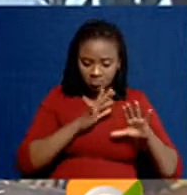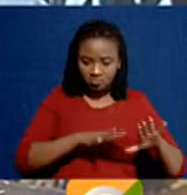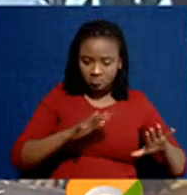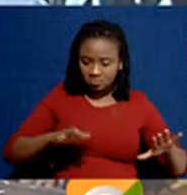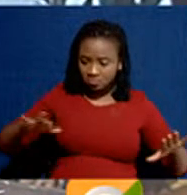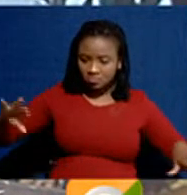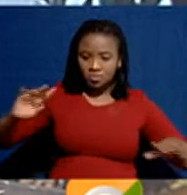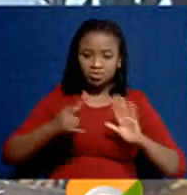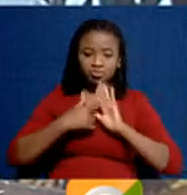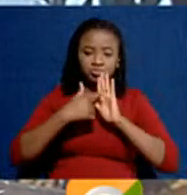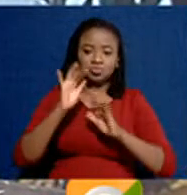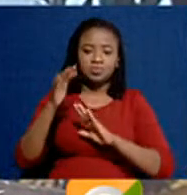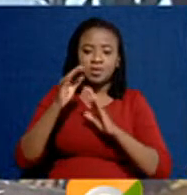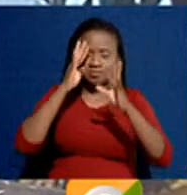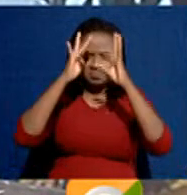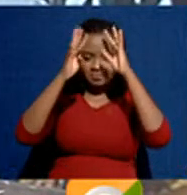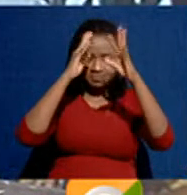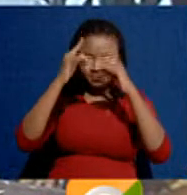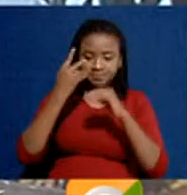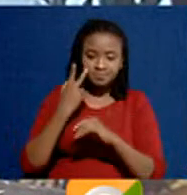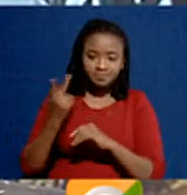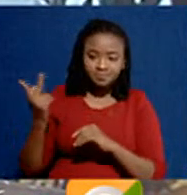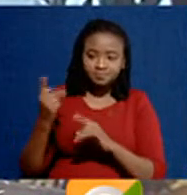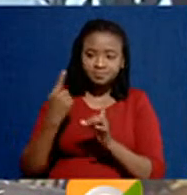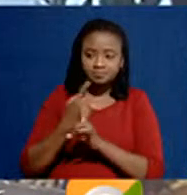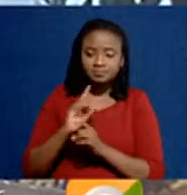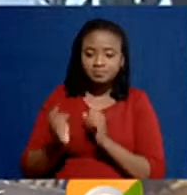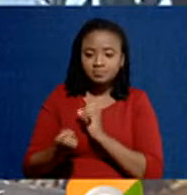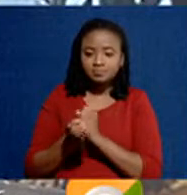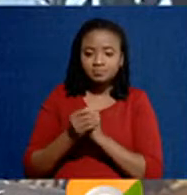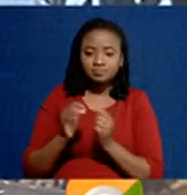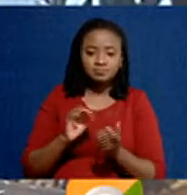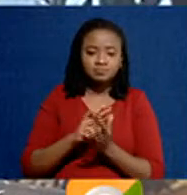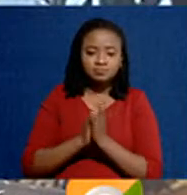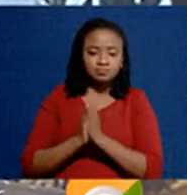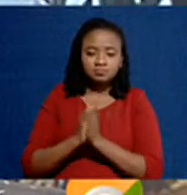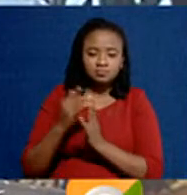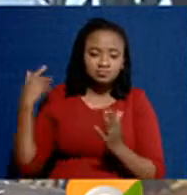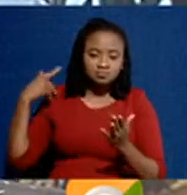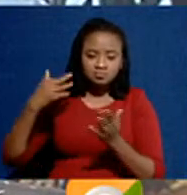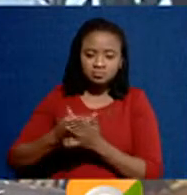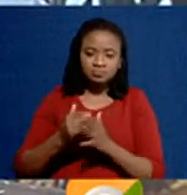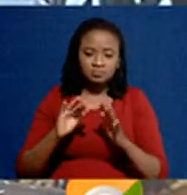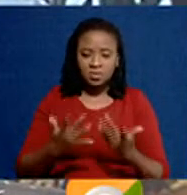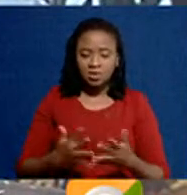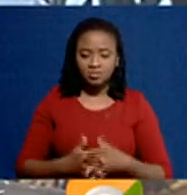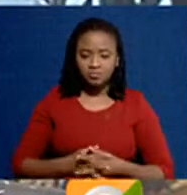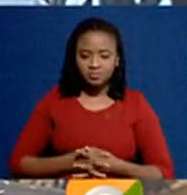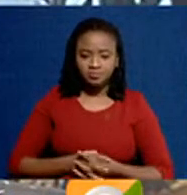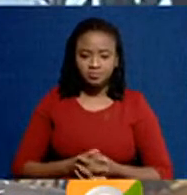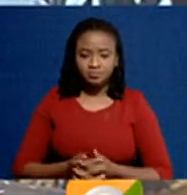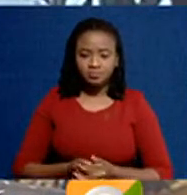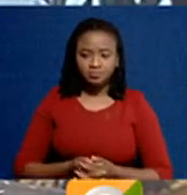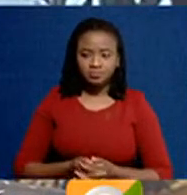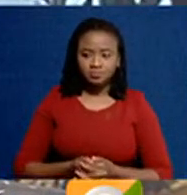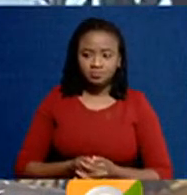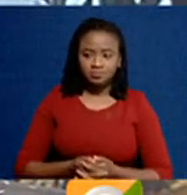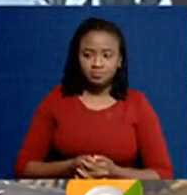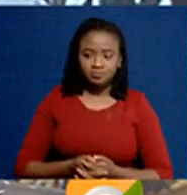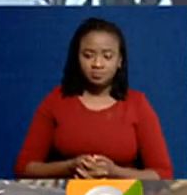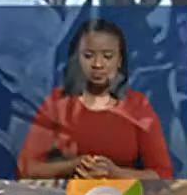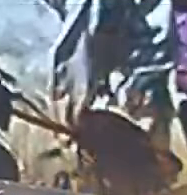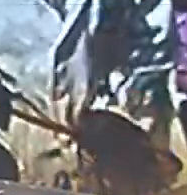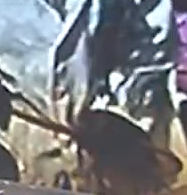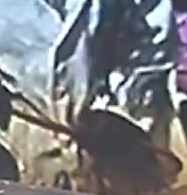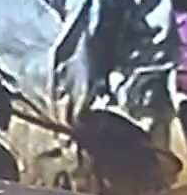own Dennis Otieno caught up with some of them and gives us a recap of the show on this week's Smart